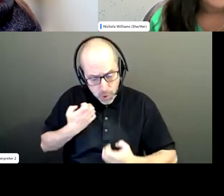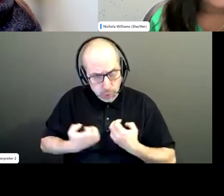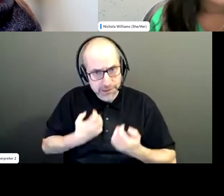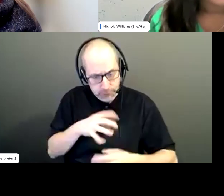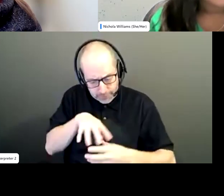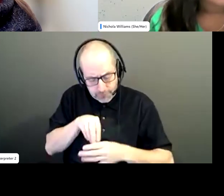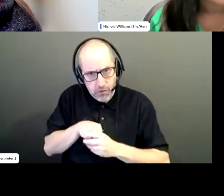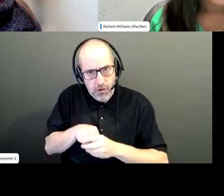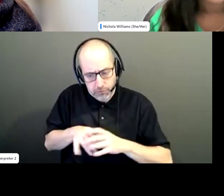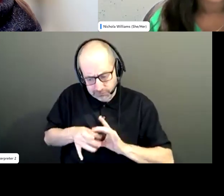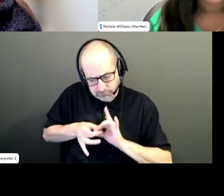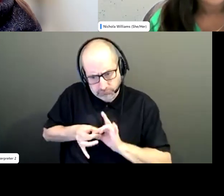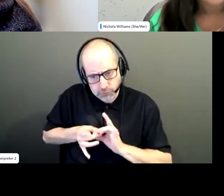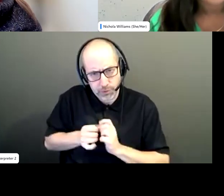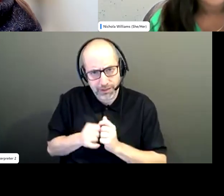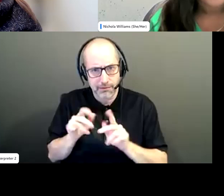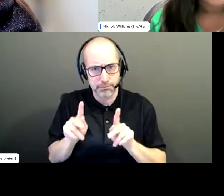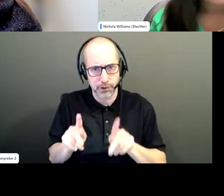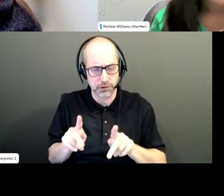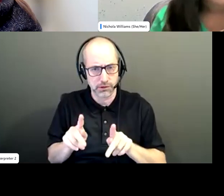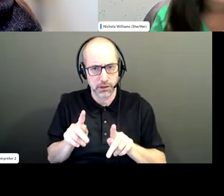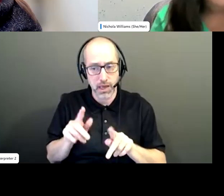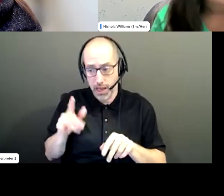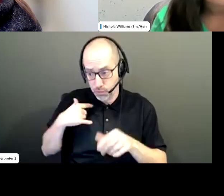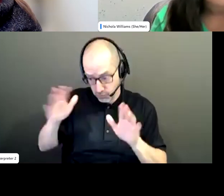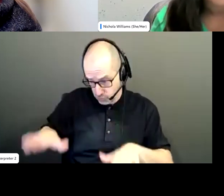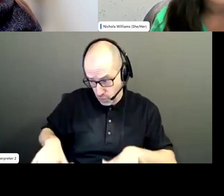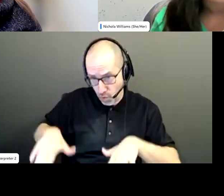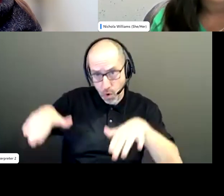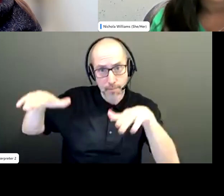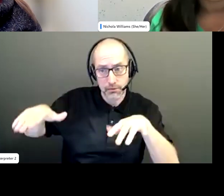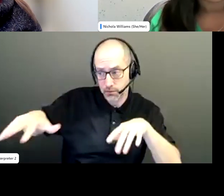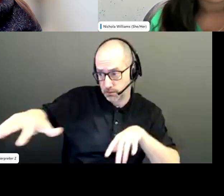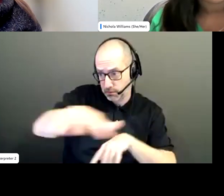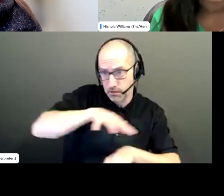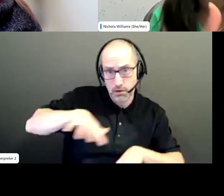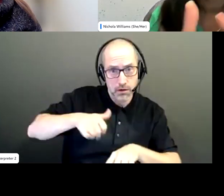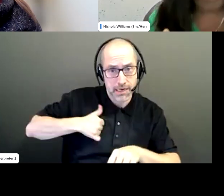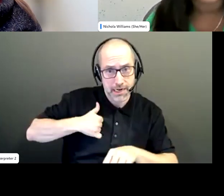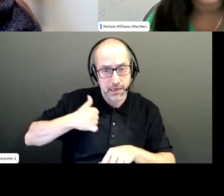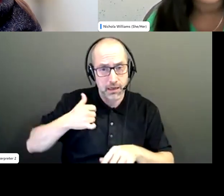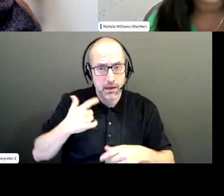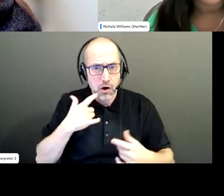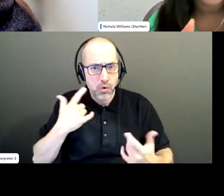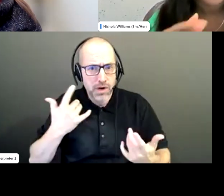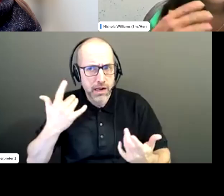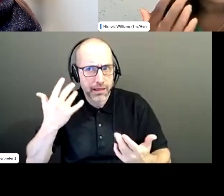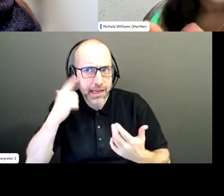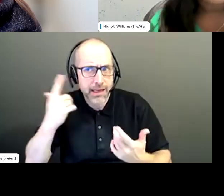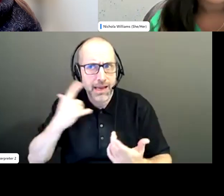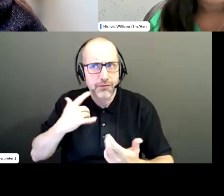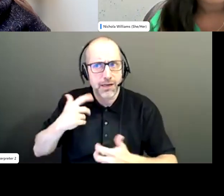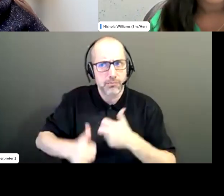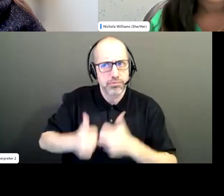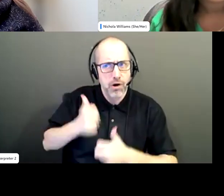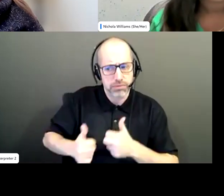Mhm. And society has taught us whenever there's a problem, the onus is on us to leave the situation. So we also